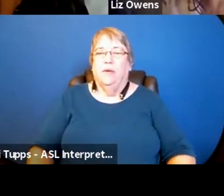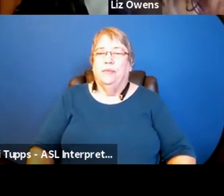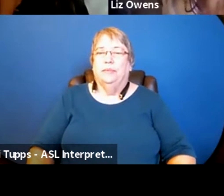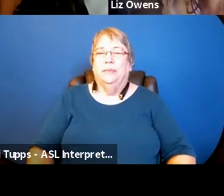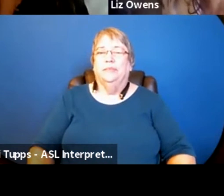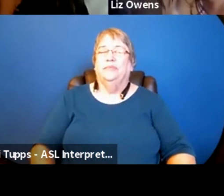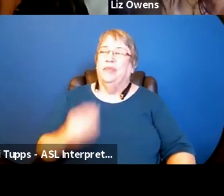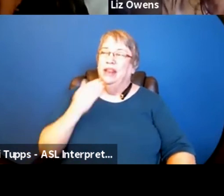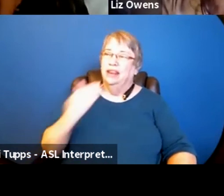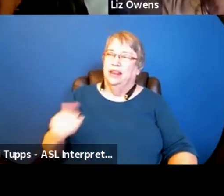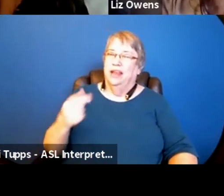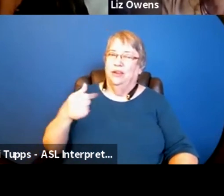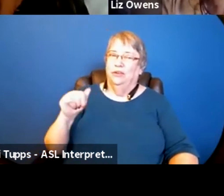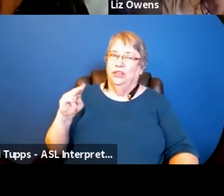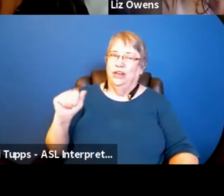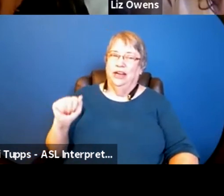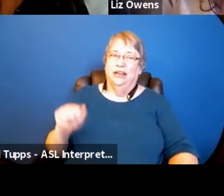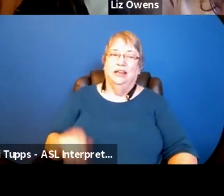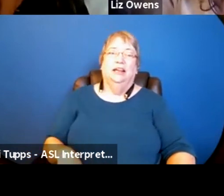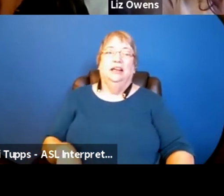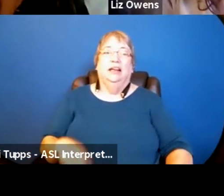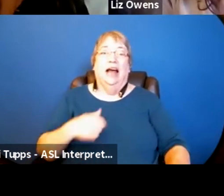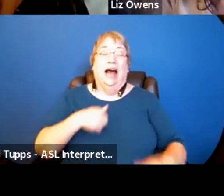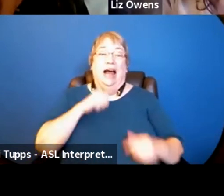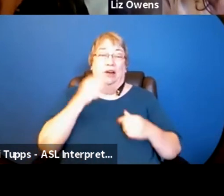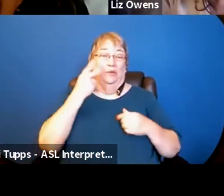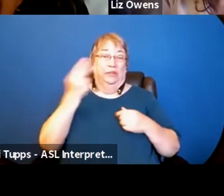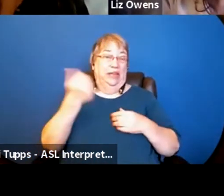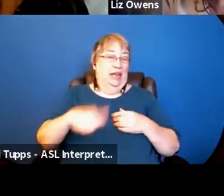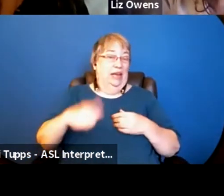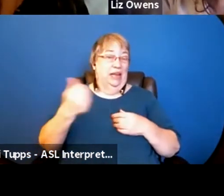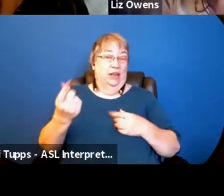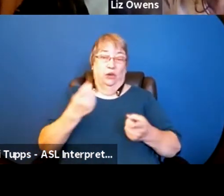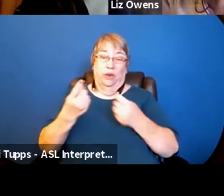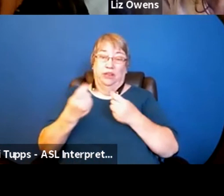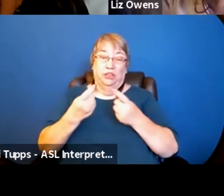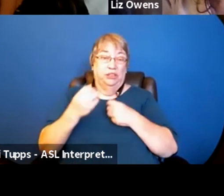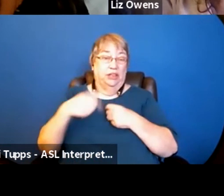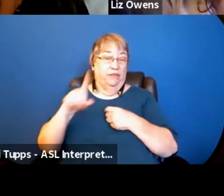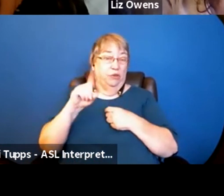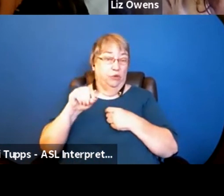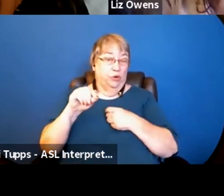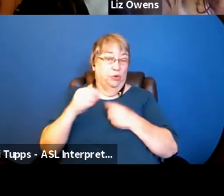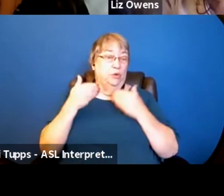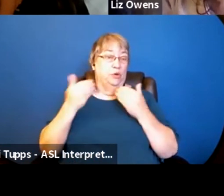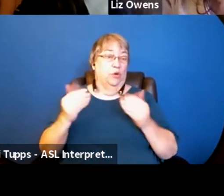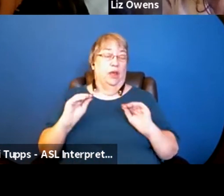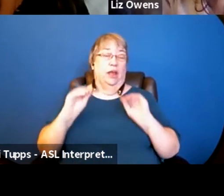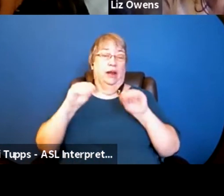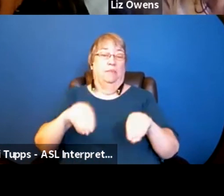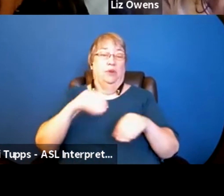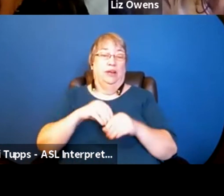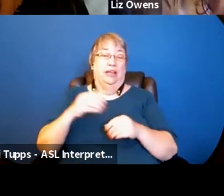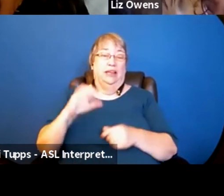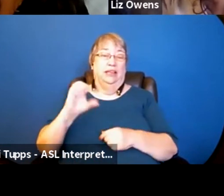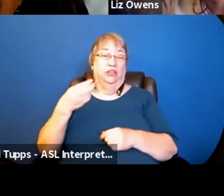Thanks, Gina. Well, I don't see any other questions. So if you have one, please put it in the chat quickly or